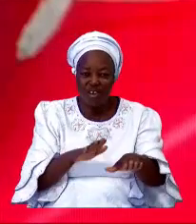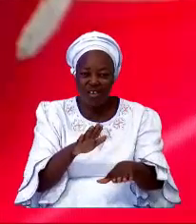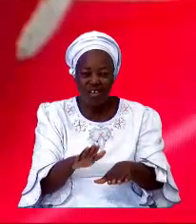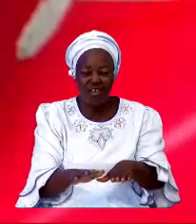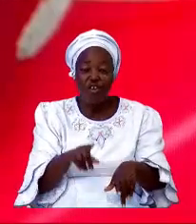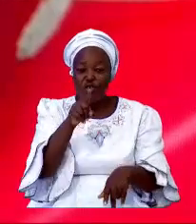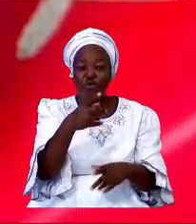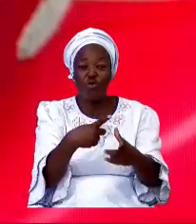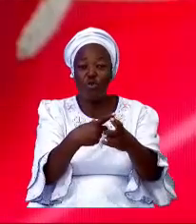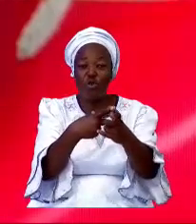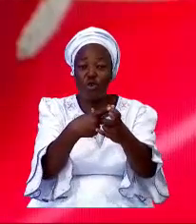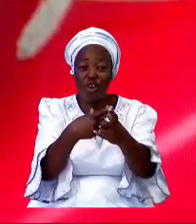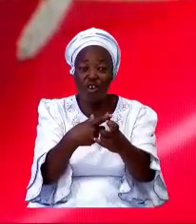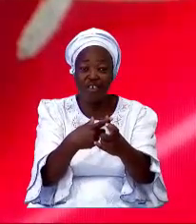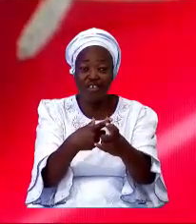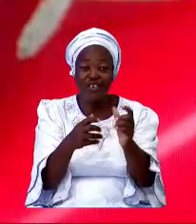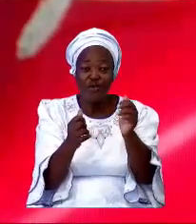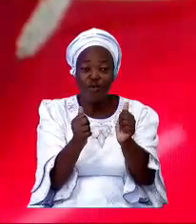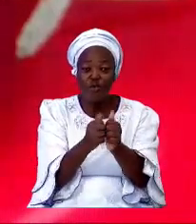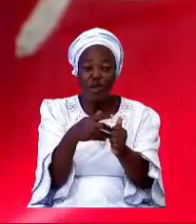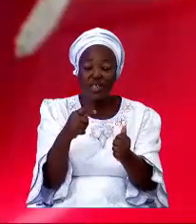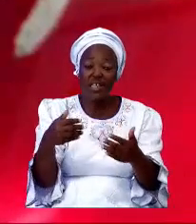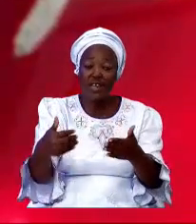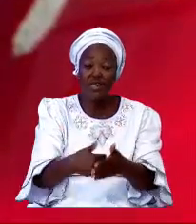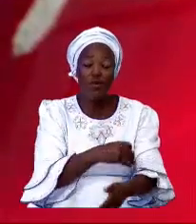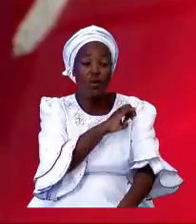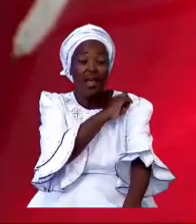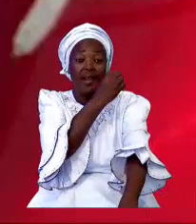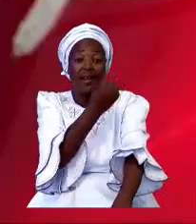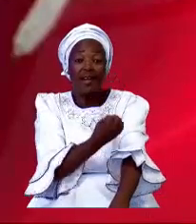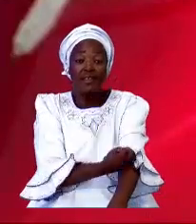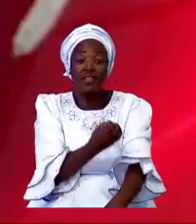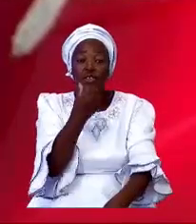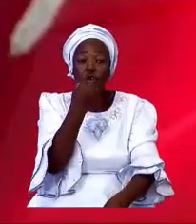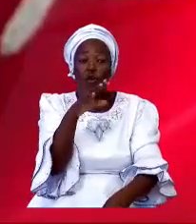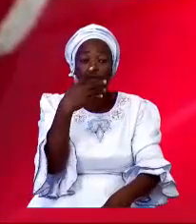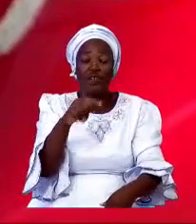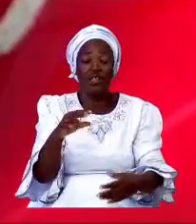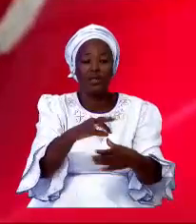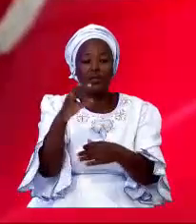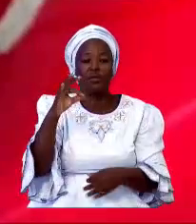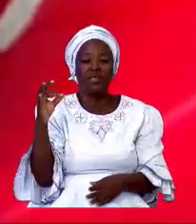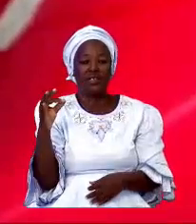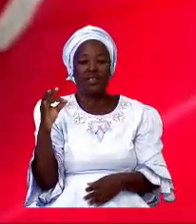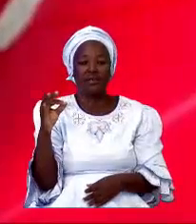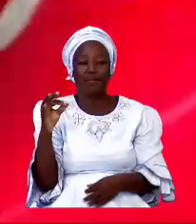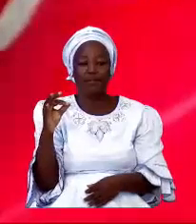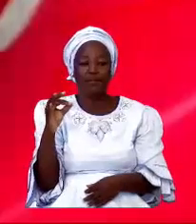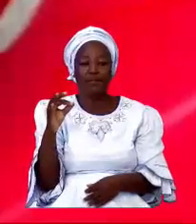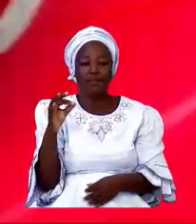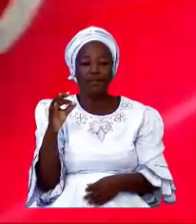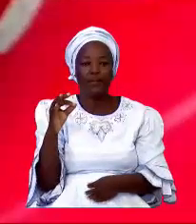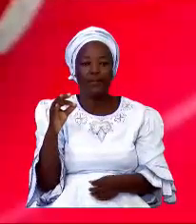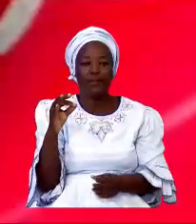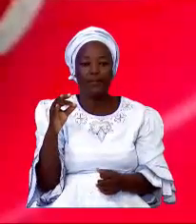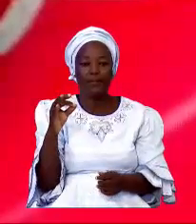you go, you walk, you run for the new energy